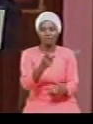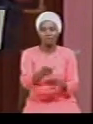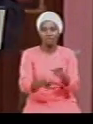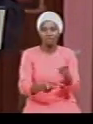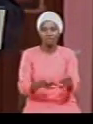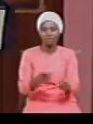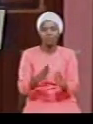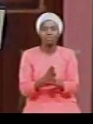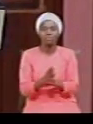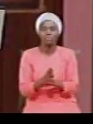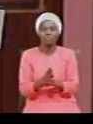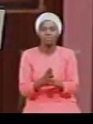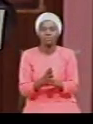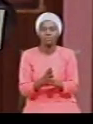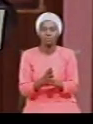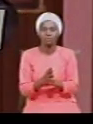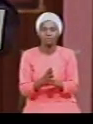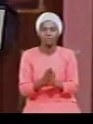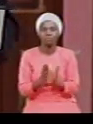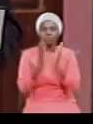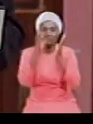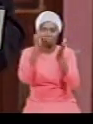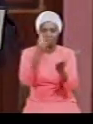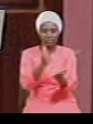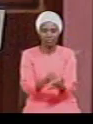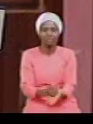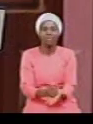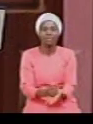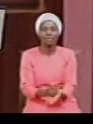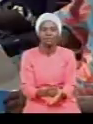visitation. Did I hear any amen?